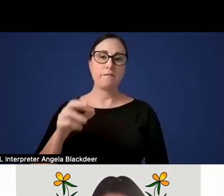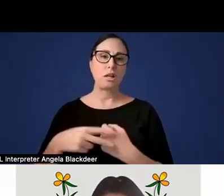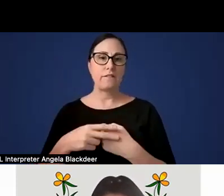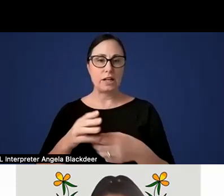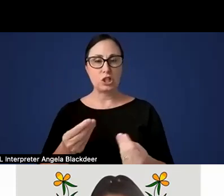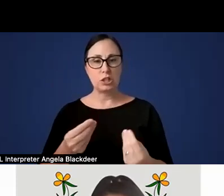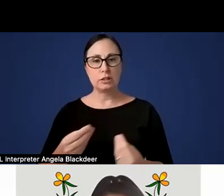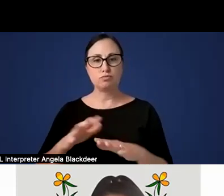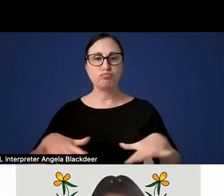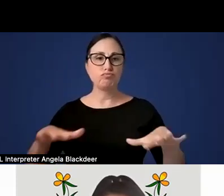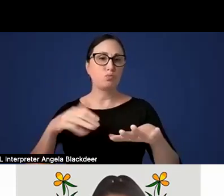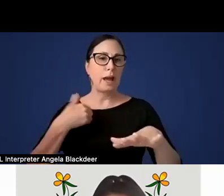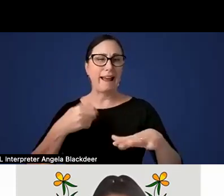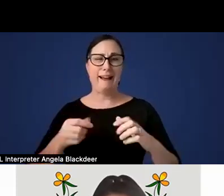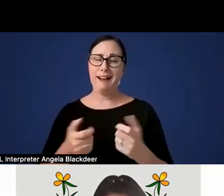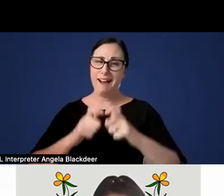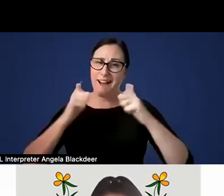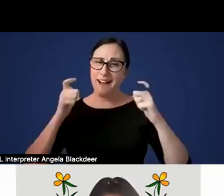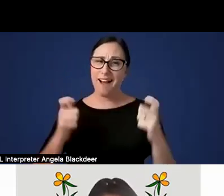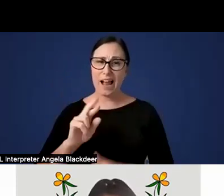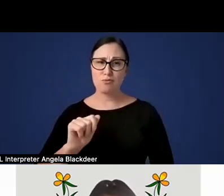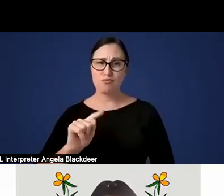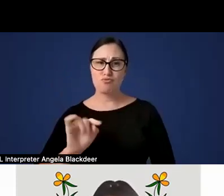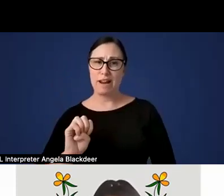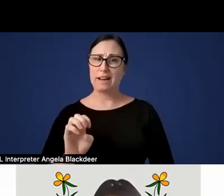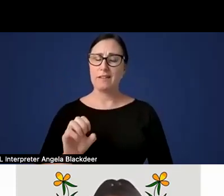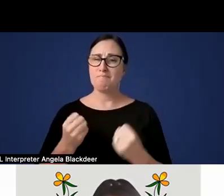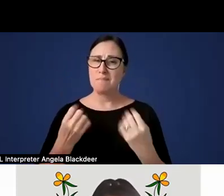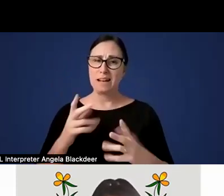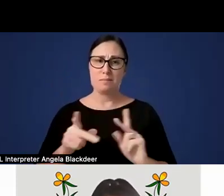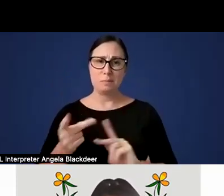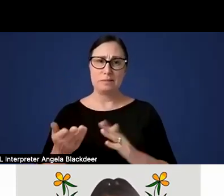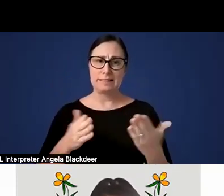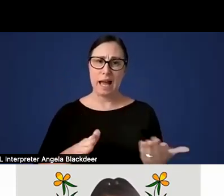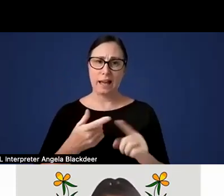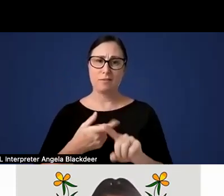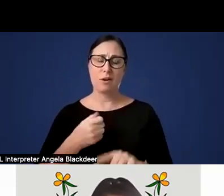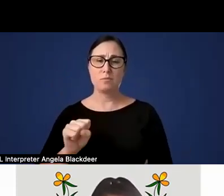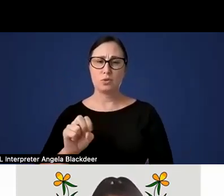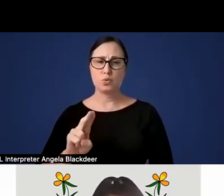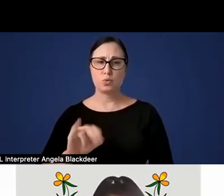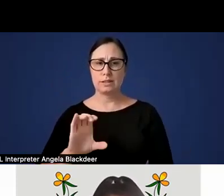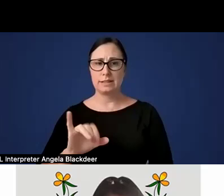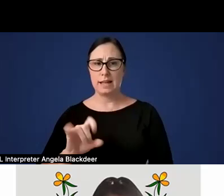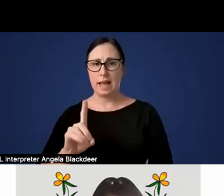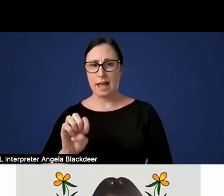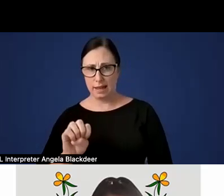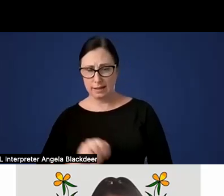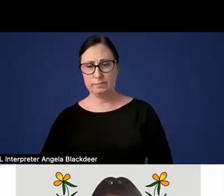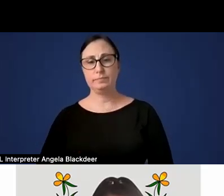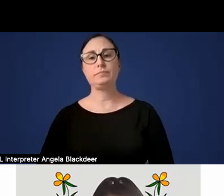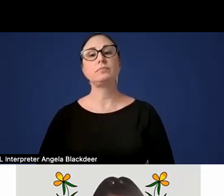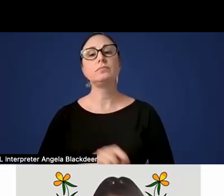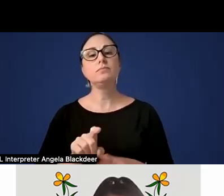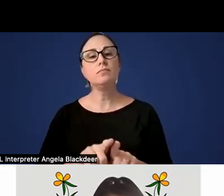in 2007, 6, 7, 8. And White Buffalo Calf Women's Society